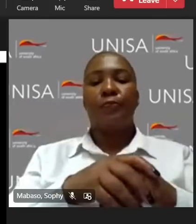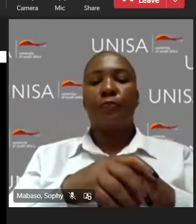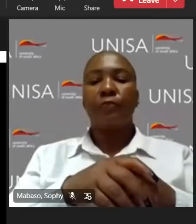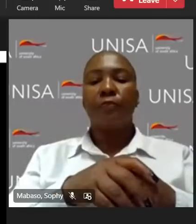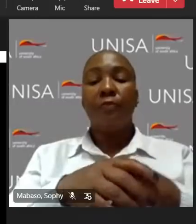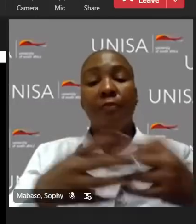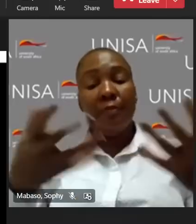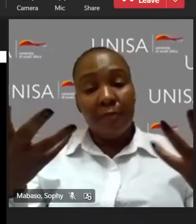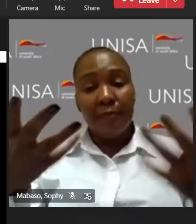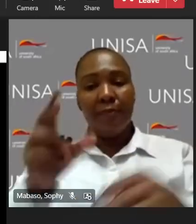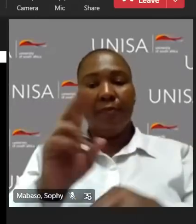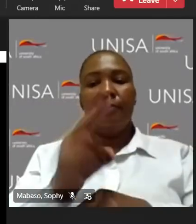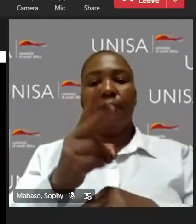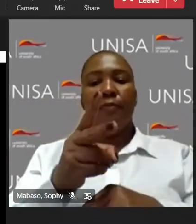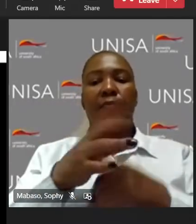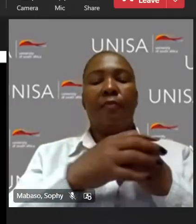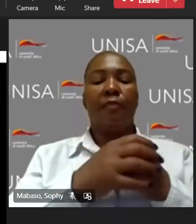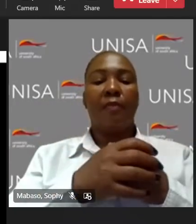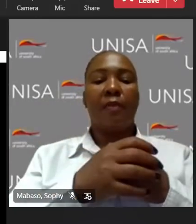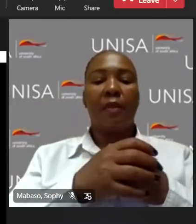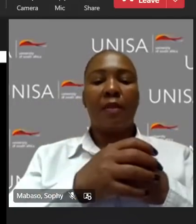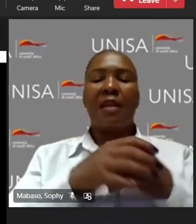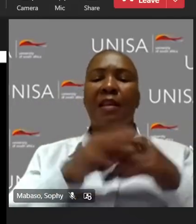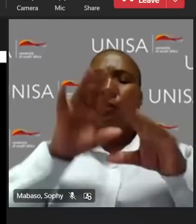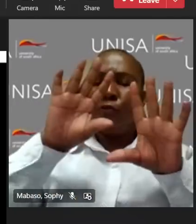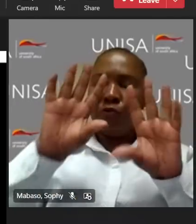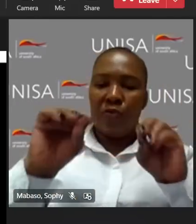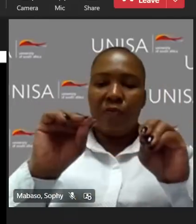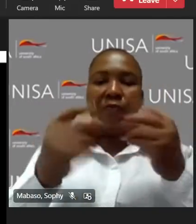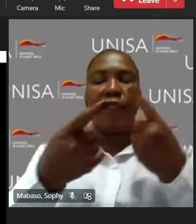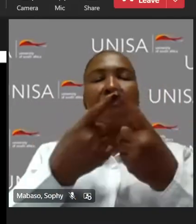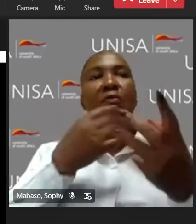And again, let's refrain from saying